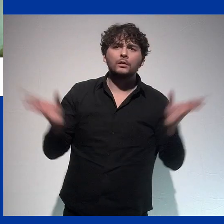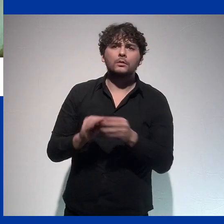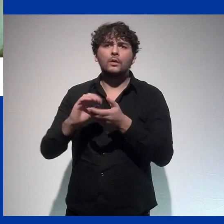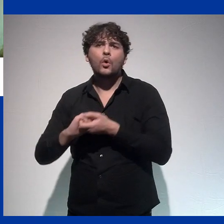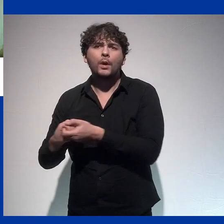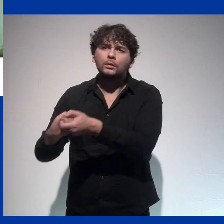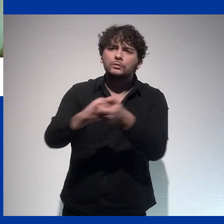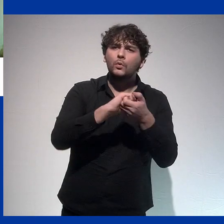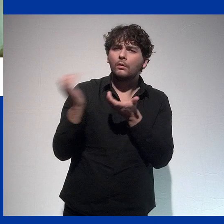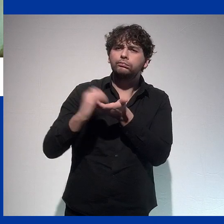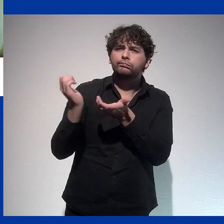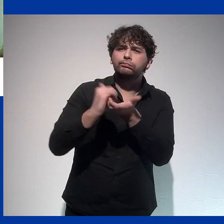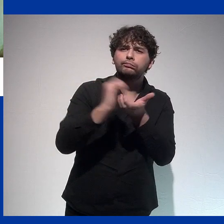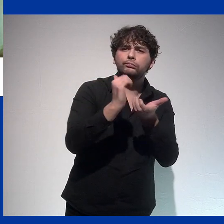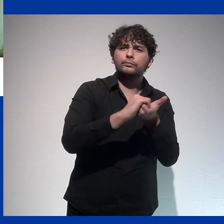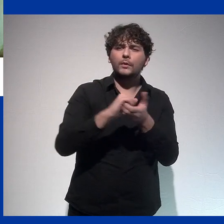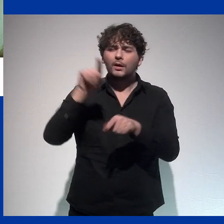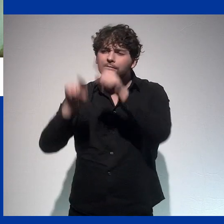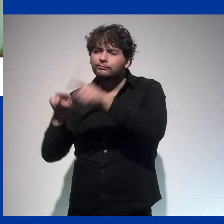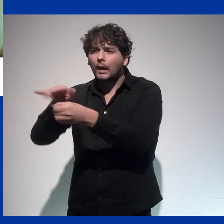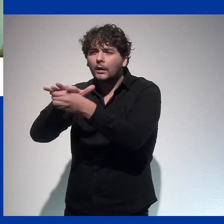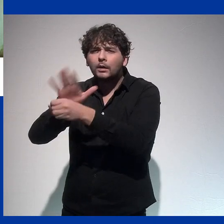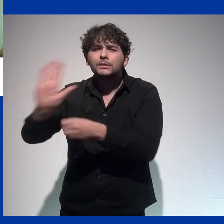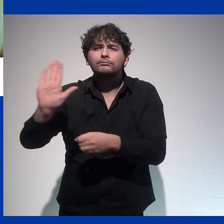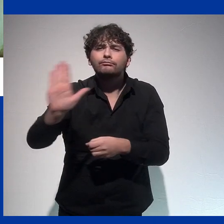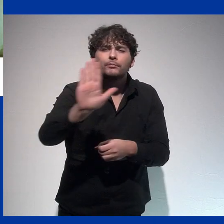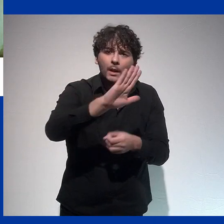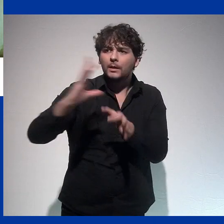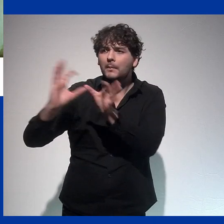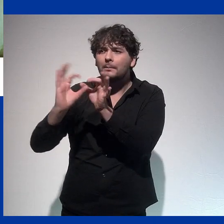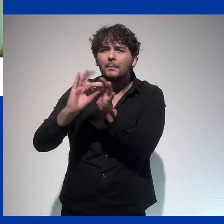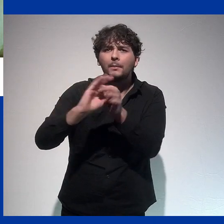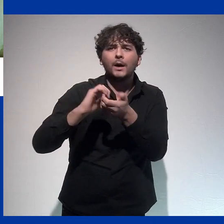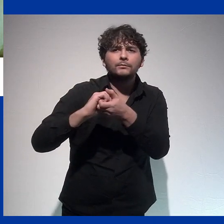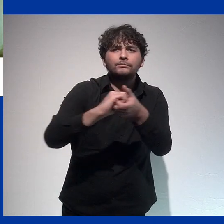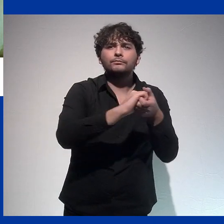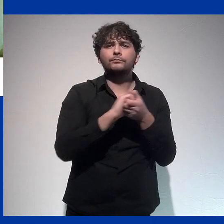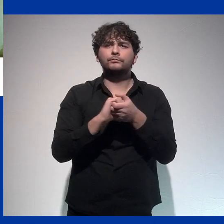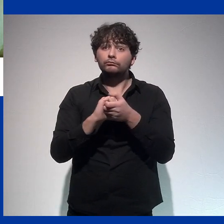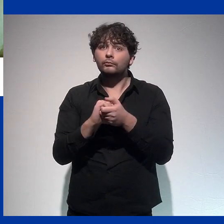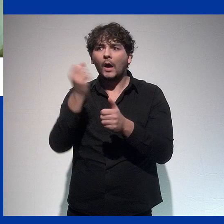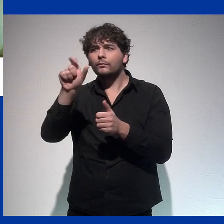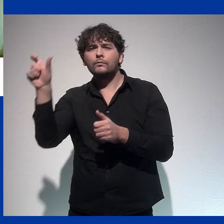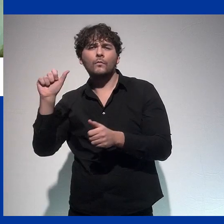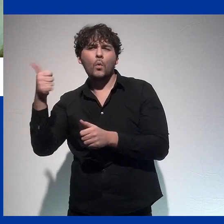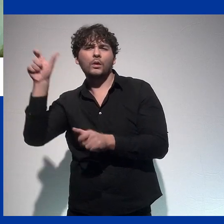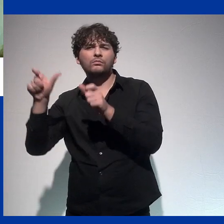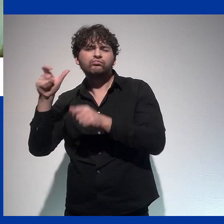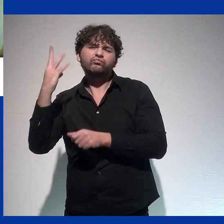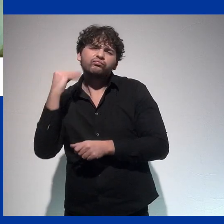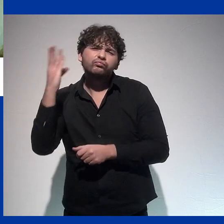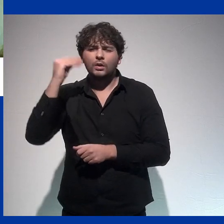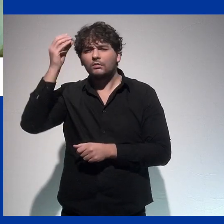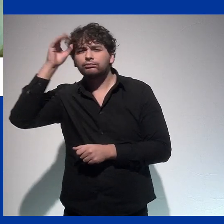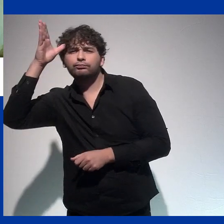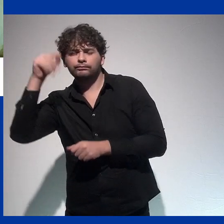workers, recognition and promotion of non-formal learning as an essential part of education, youth work as a